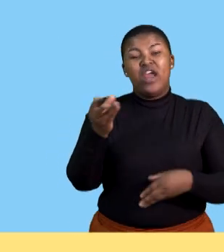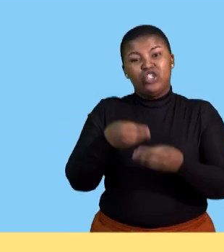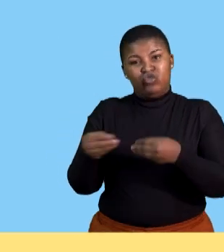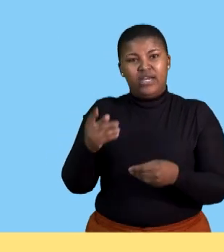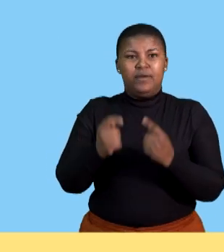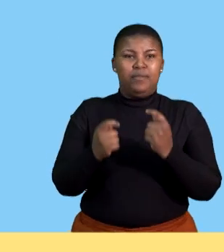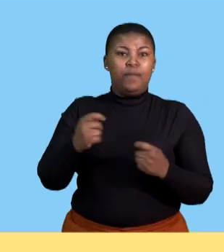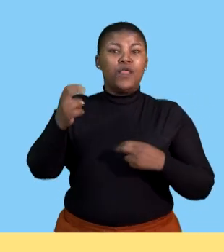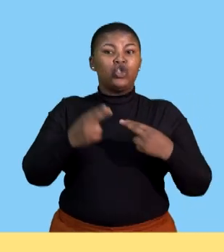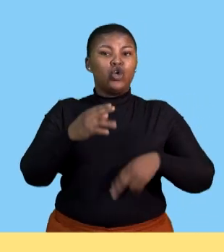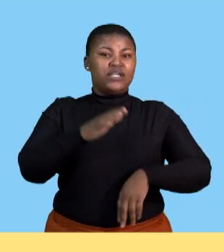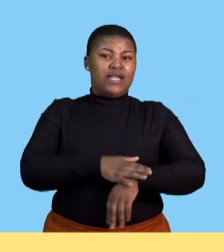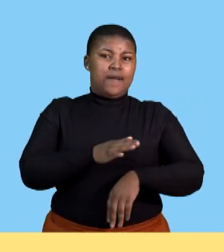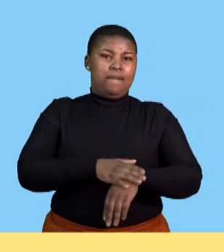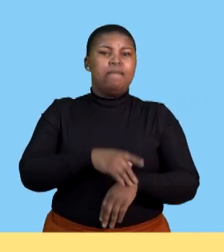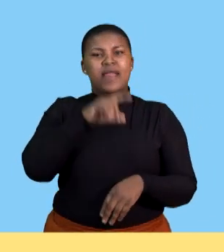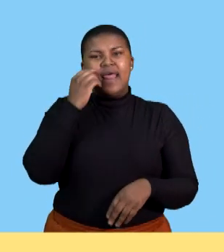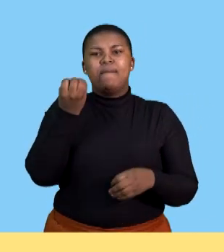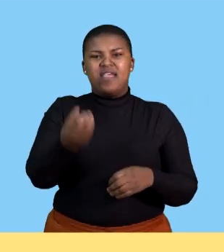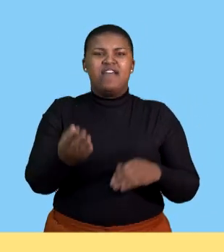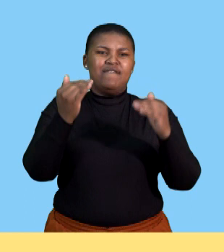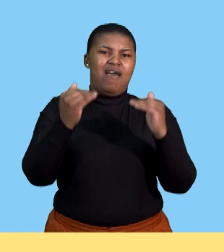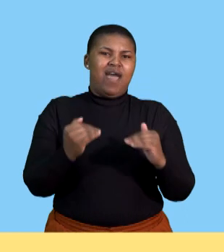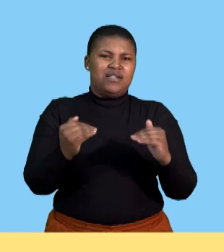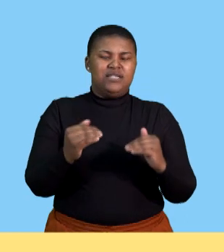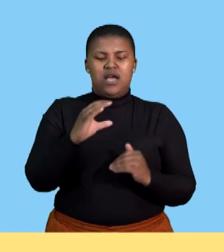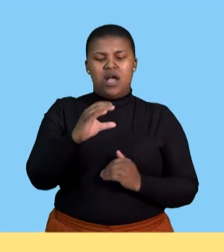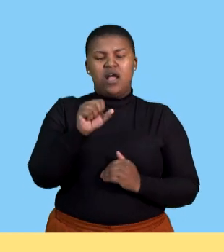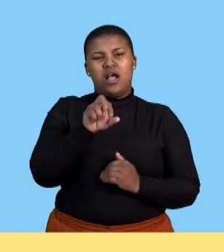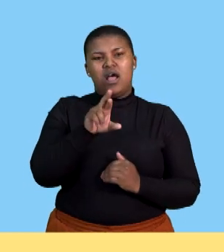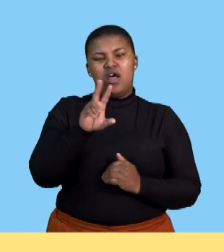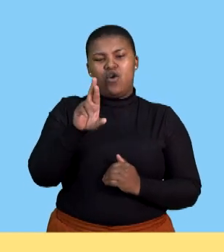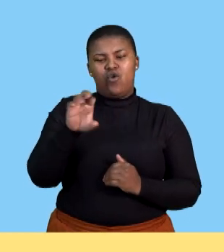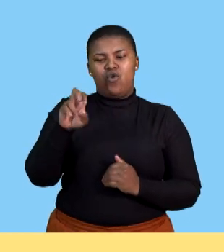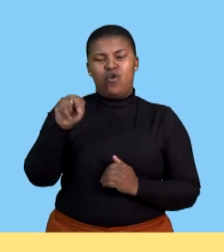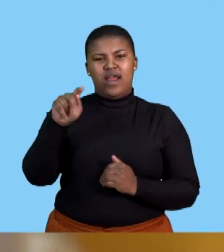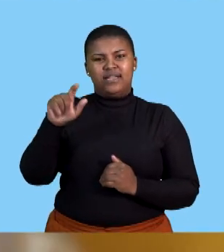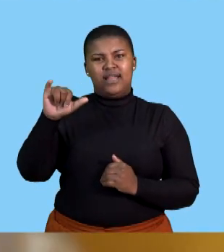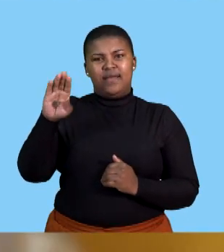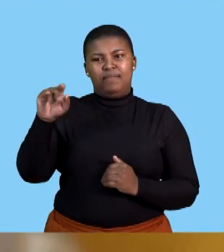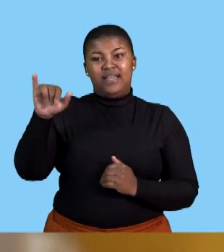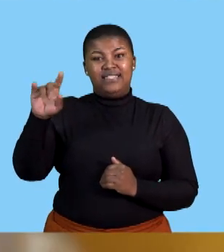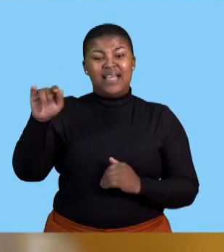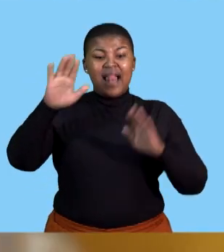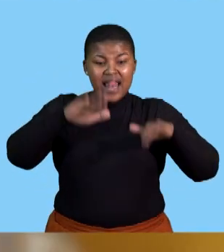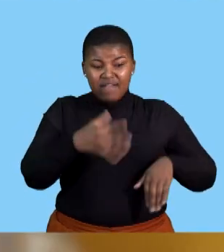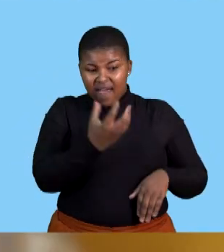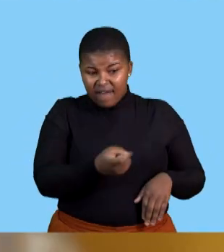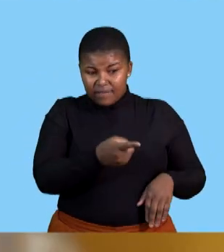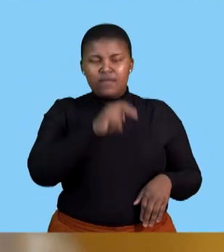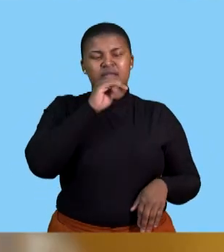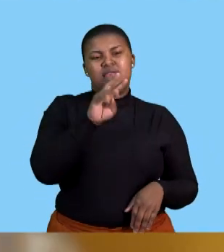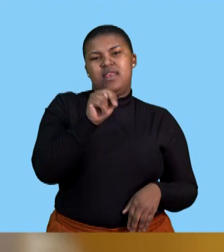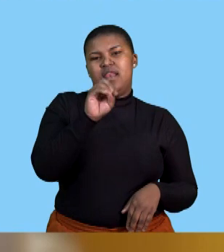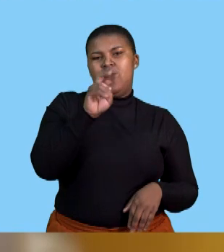portion of loan is recorded under current liabilities, and the remainder will still remain your non-current liabilities. But